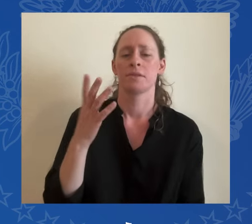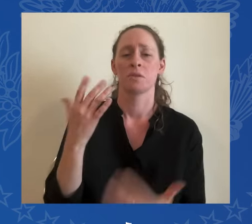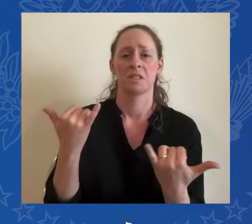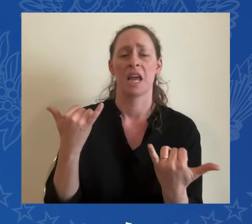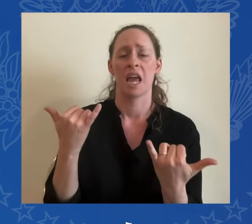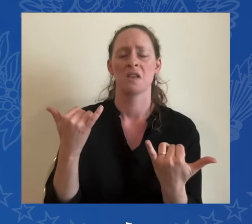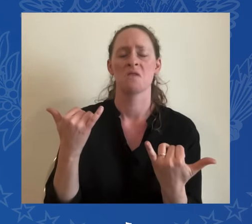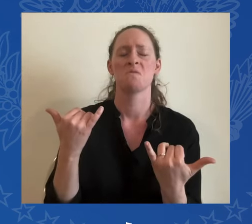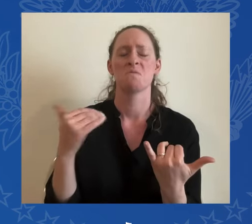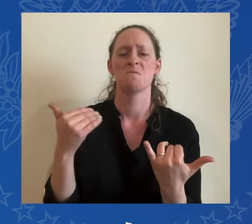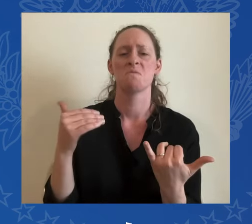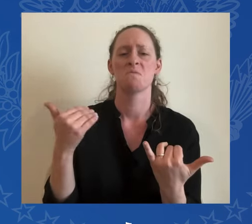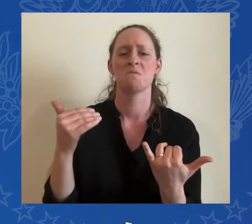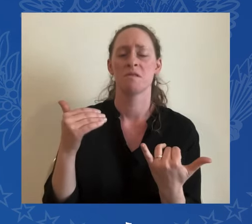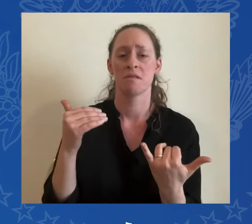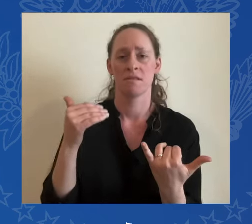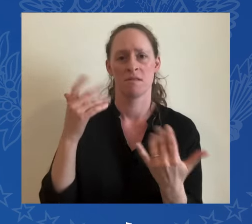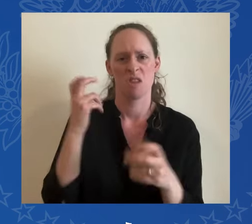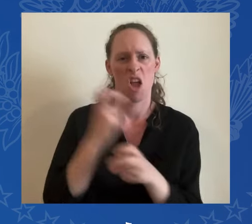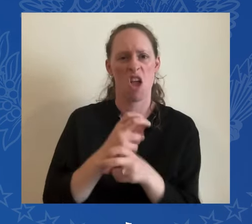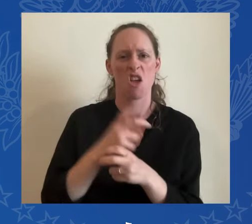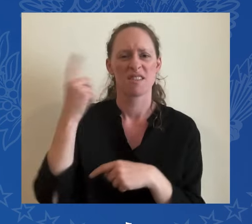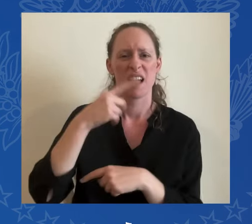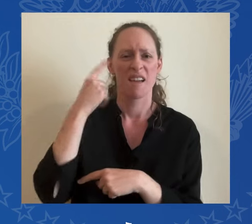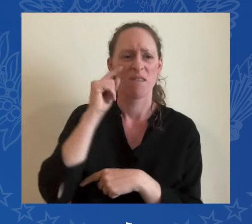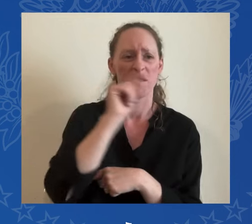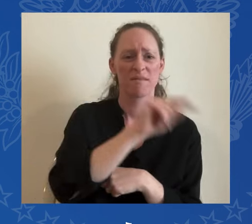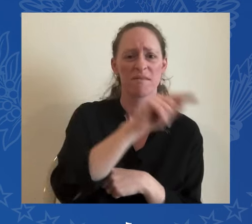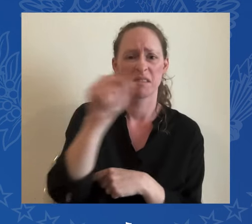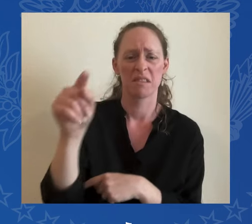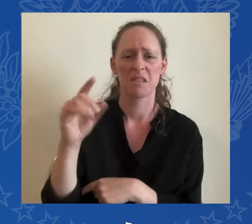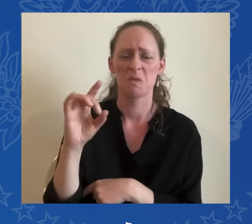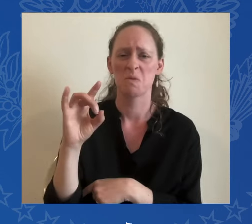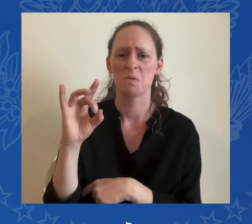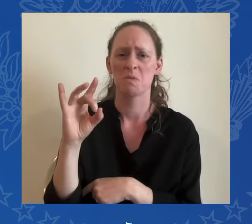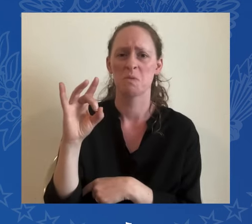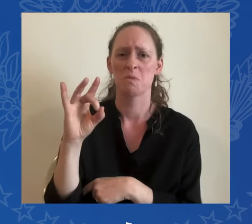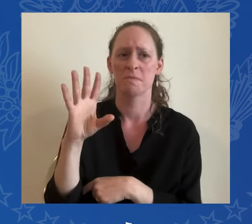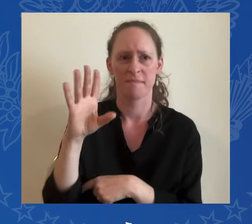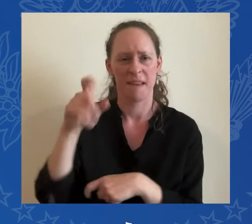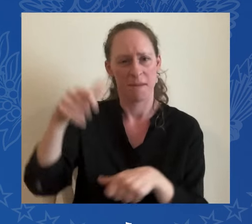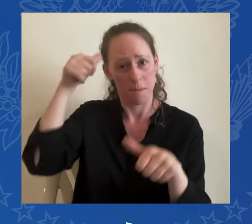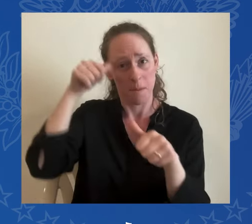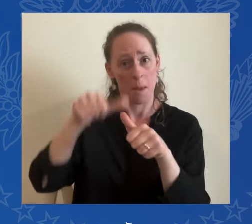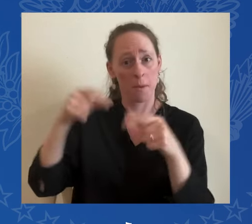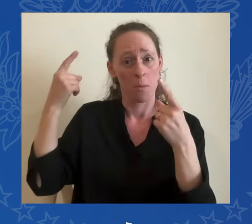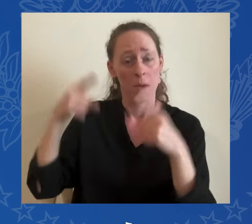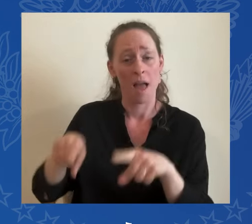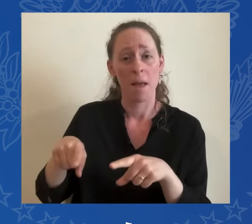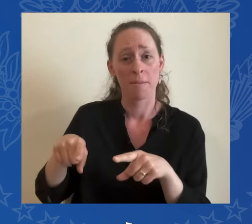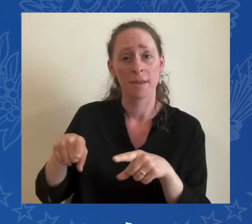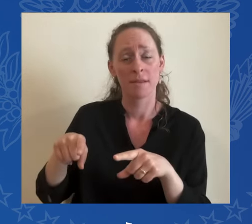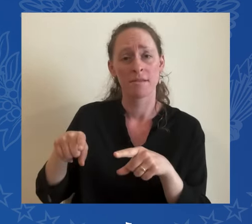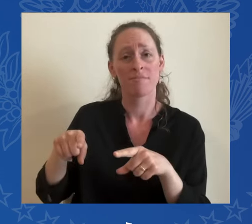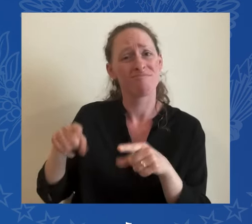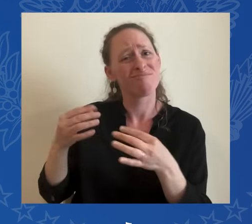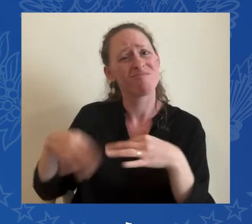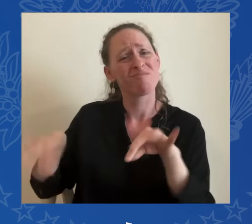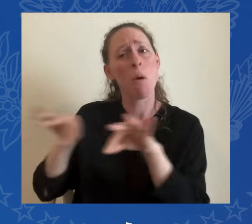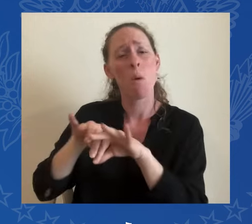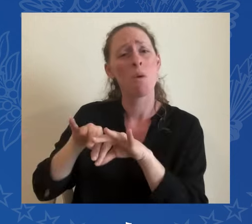Remembering is important, but it's also painful. 1 year ago today, Robb Elementary School